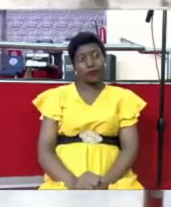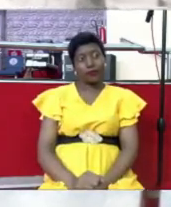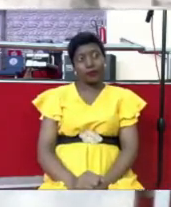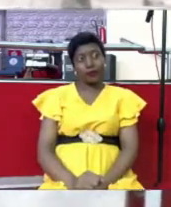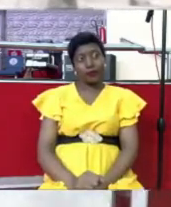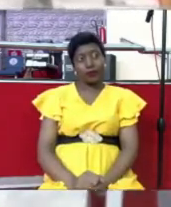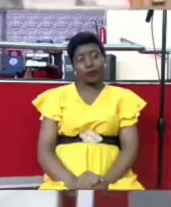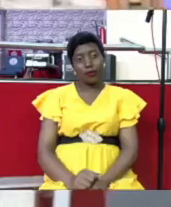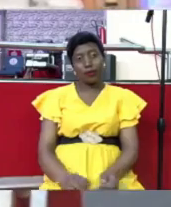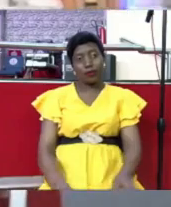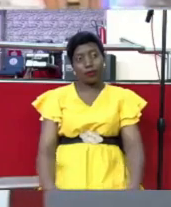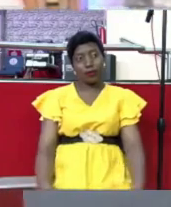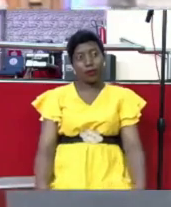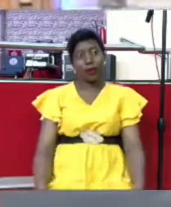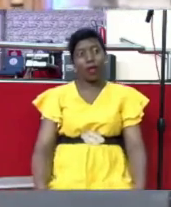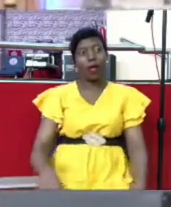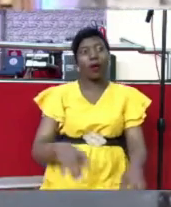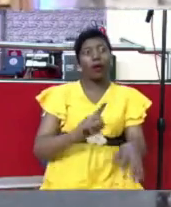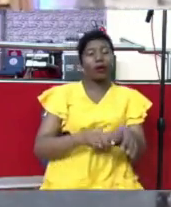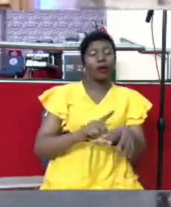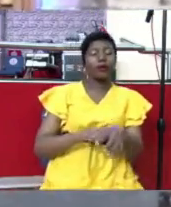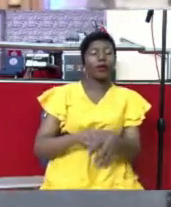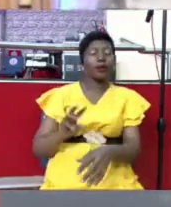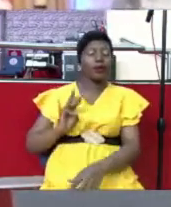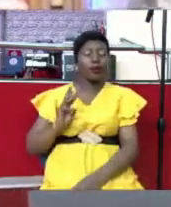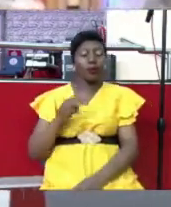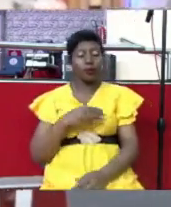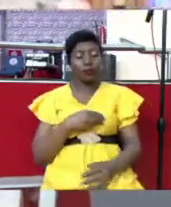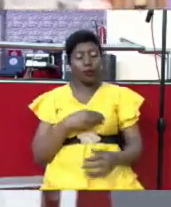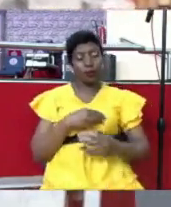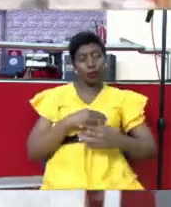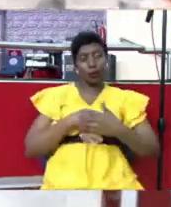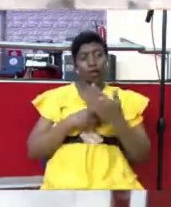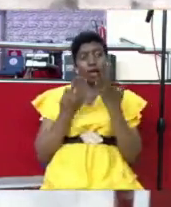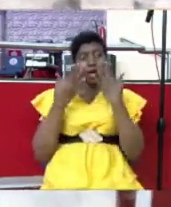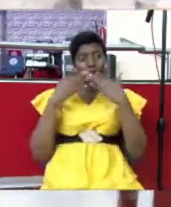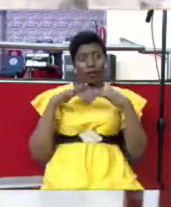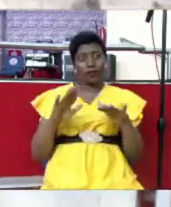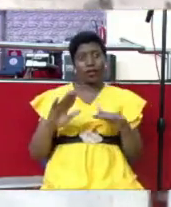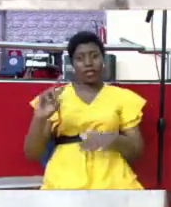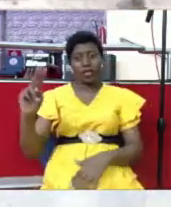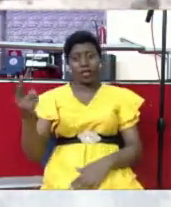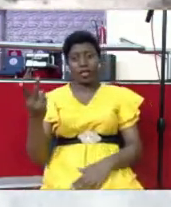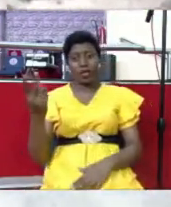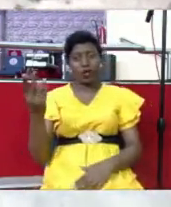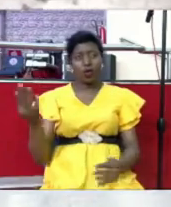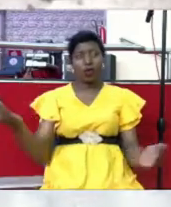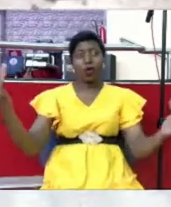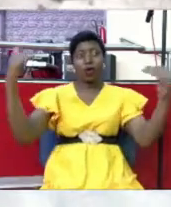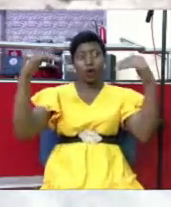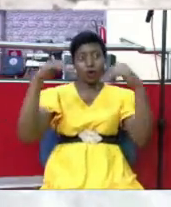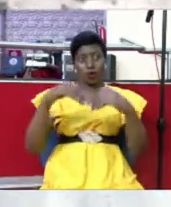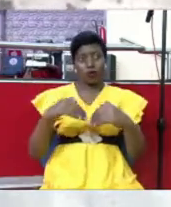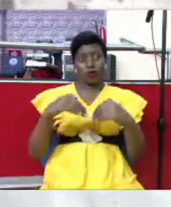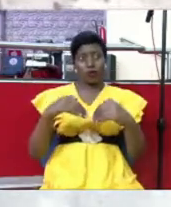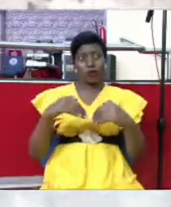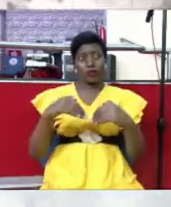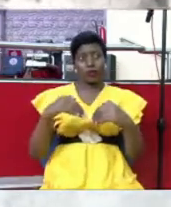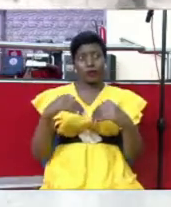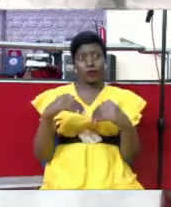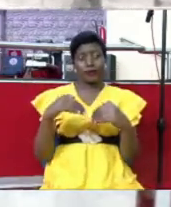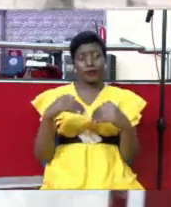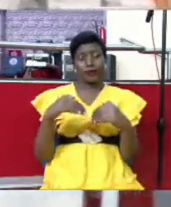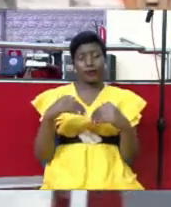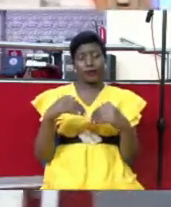gathering. It was after the second in gathering that we went. Ni baada ya kule kukusanyika kwa mara ya pili. And